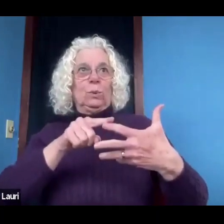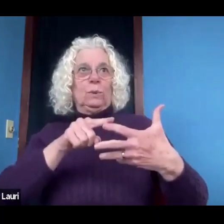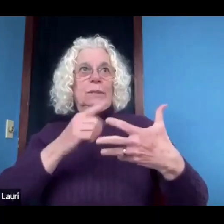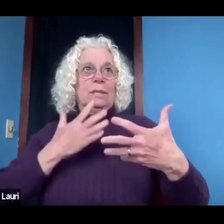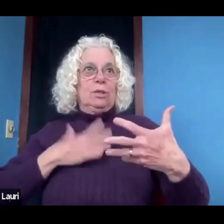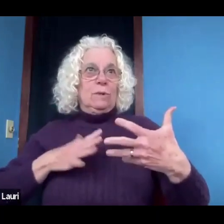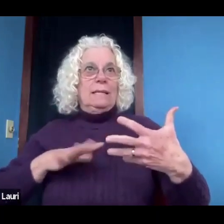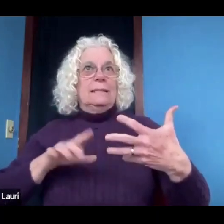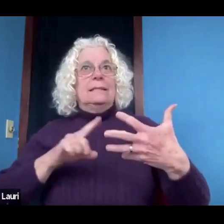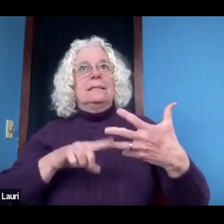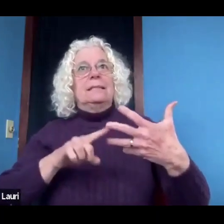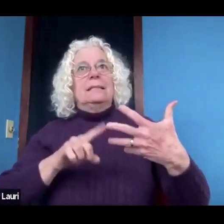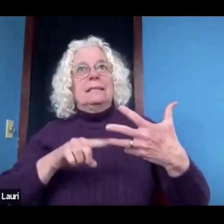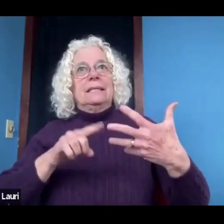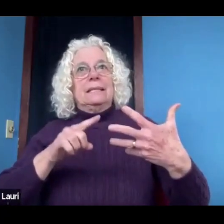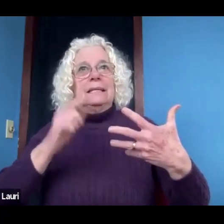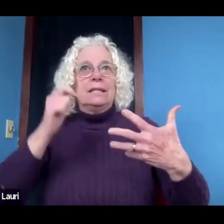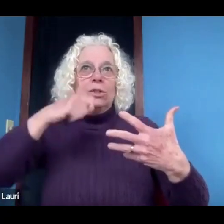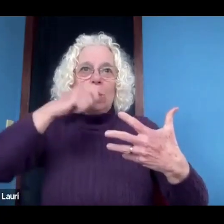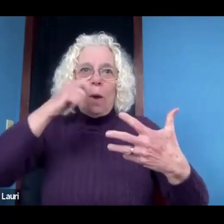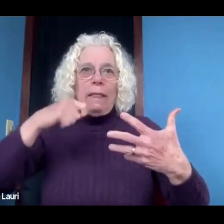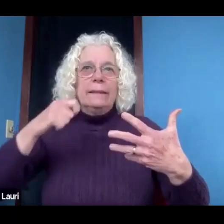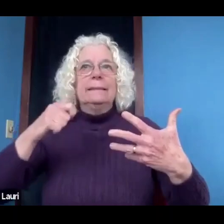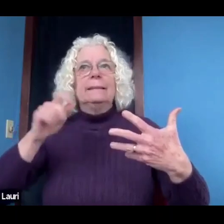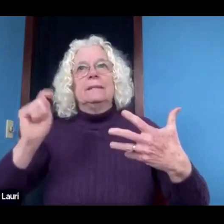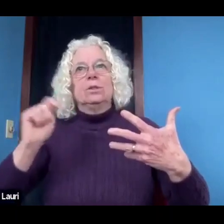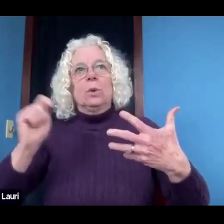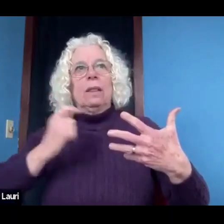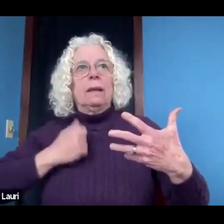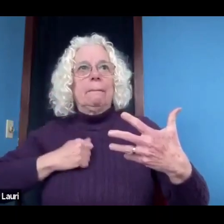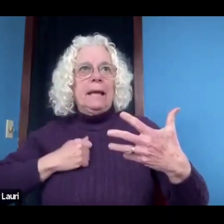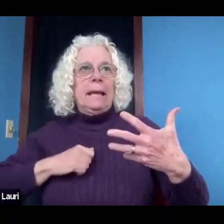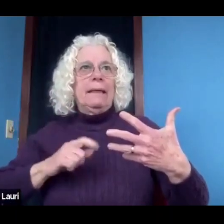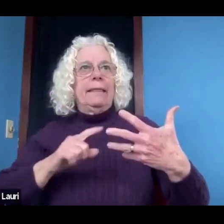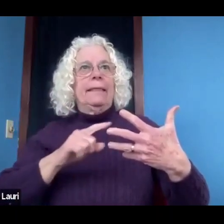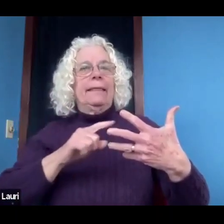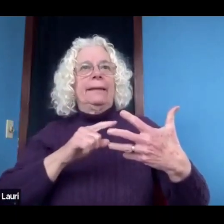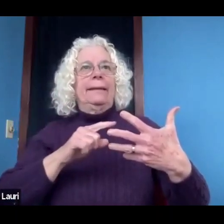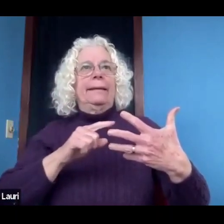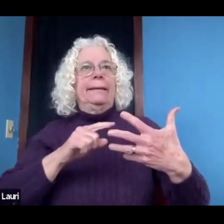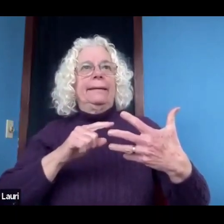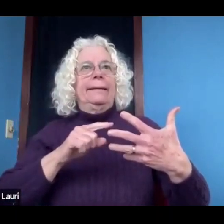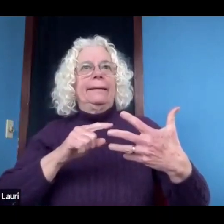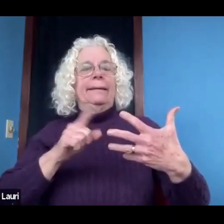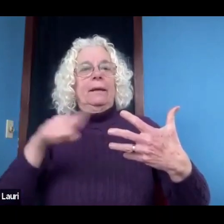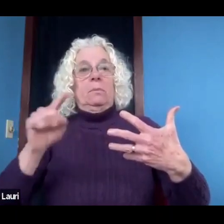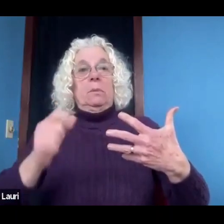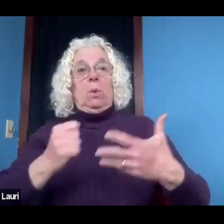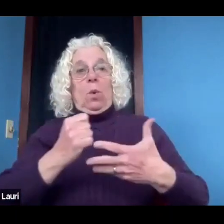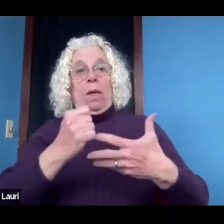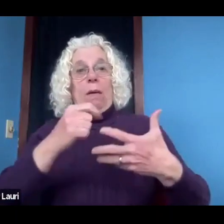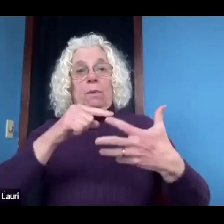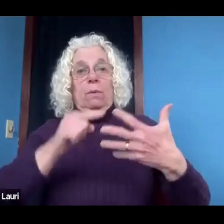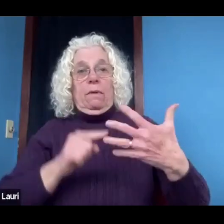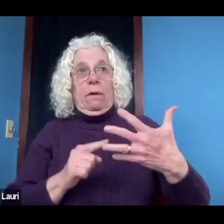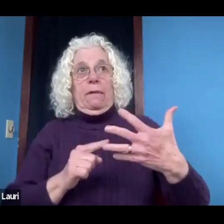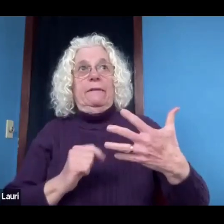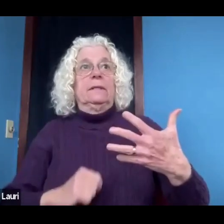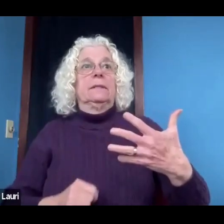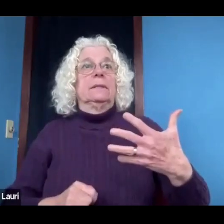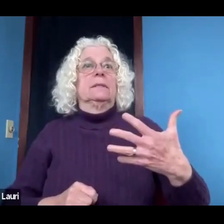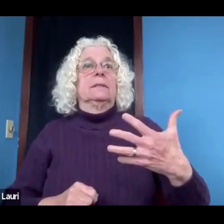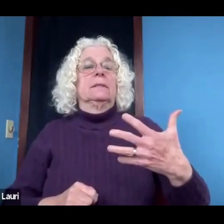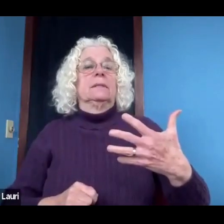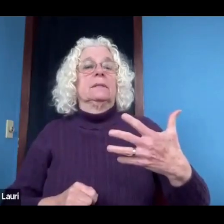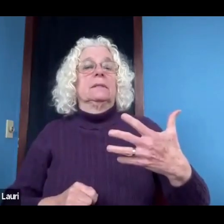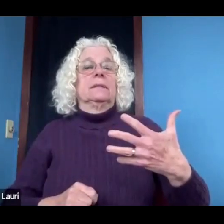oral hygiene, hair care, grooming, toileting, bathing. And we'll provide you with these slides so you've got the reference.